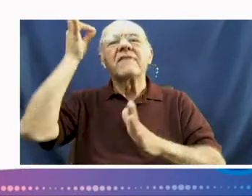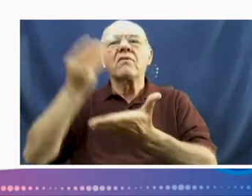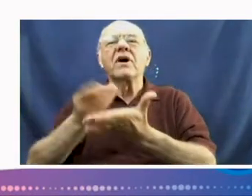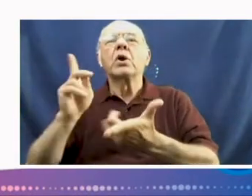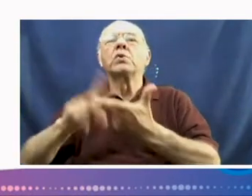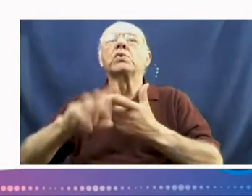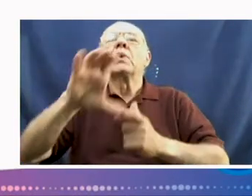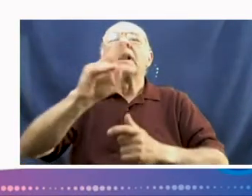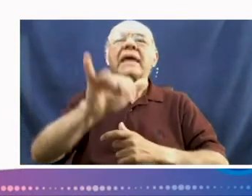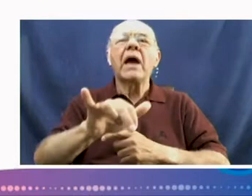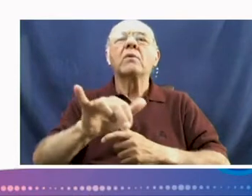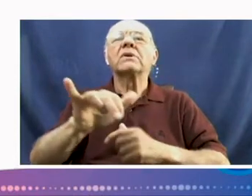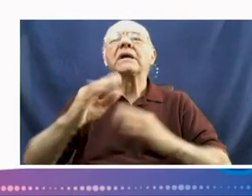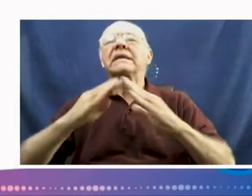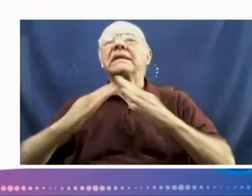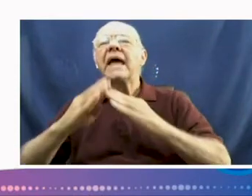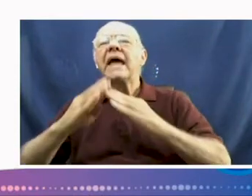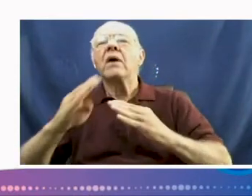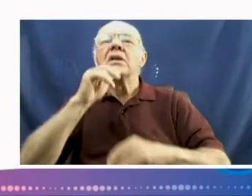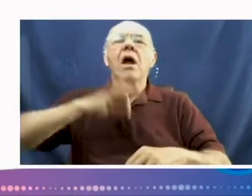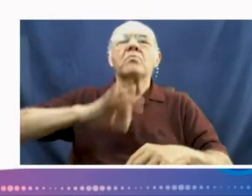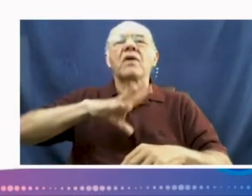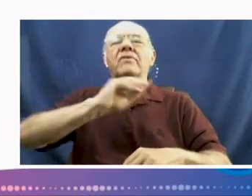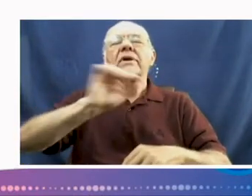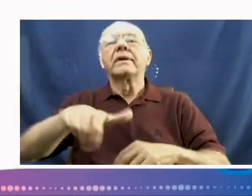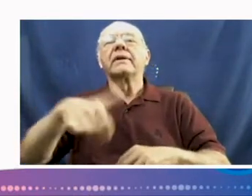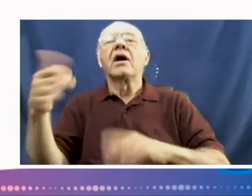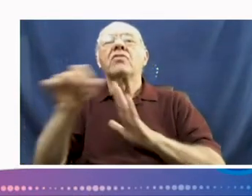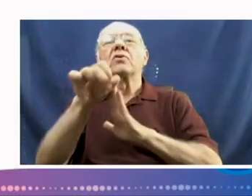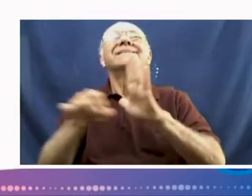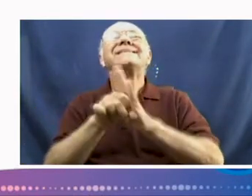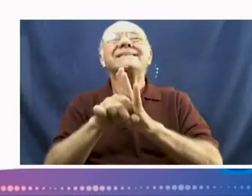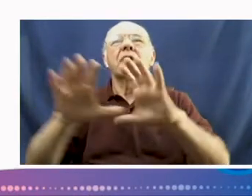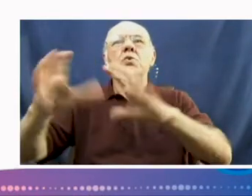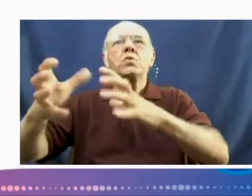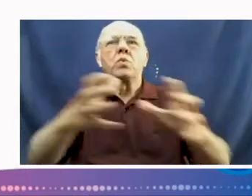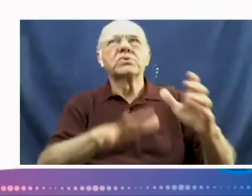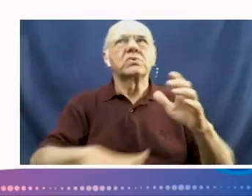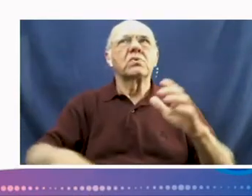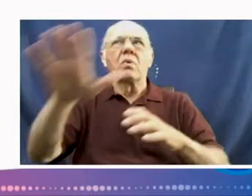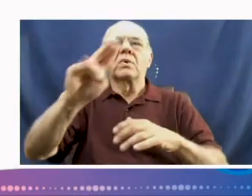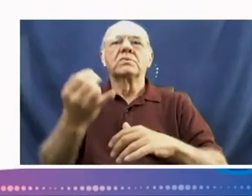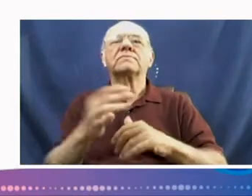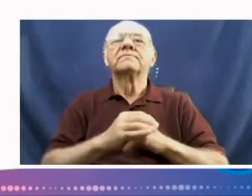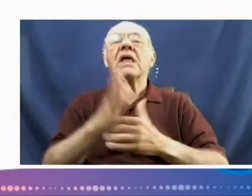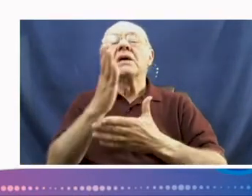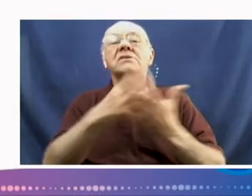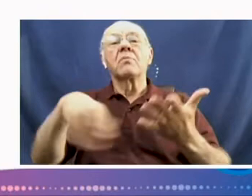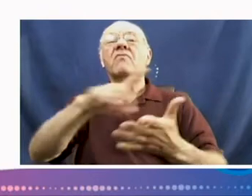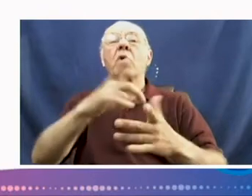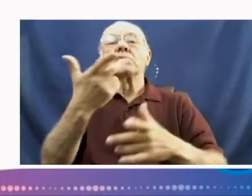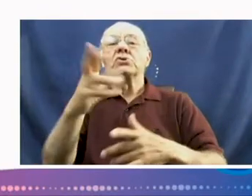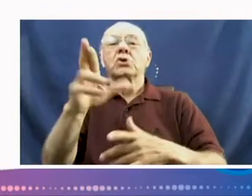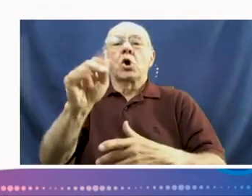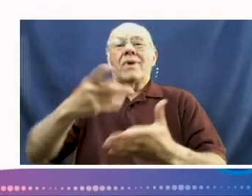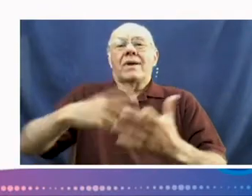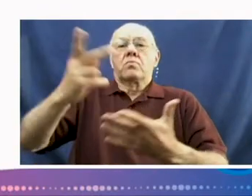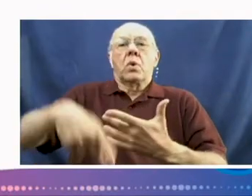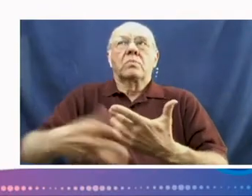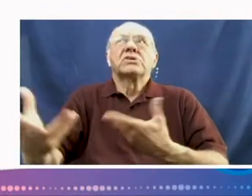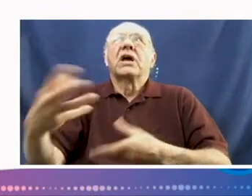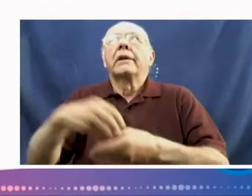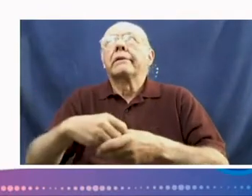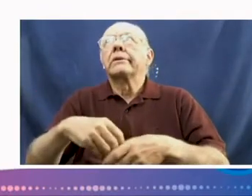municipalities, nonprofits, and other state entities around New Jersey. Some of those grant programs include casino